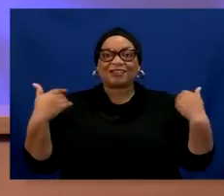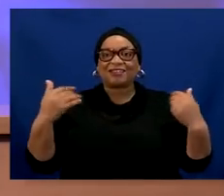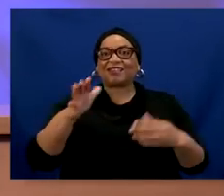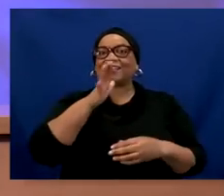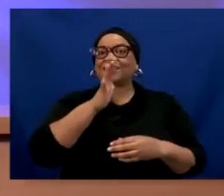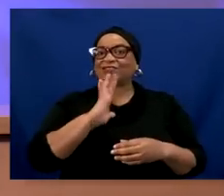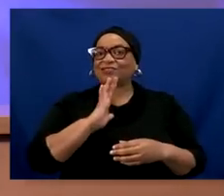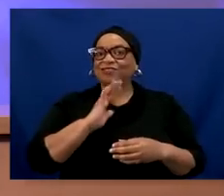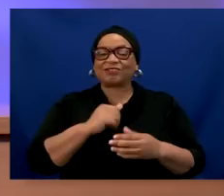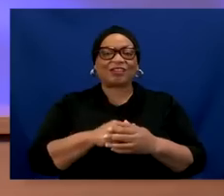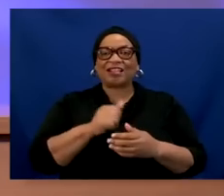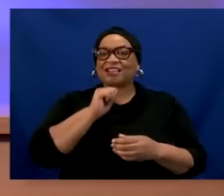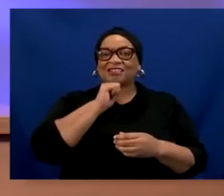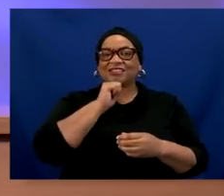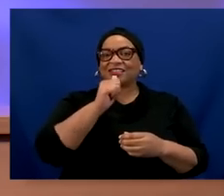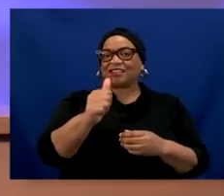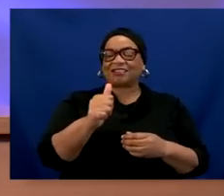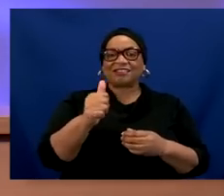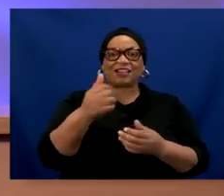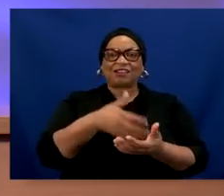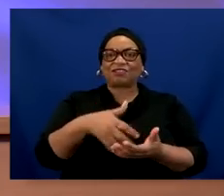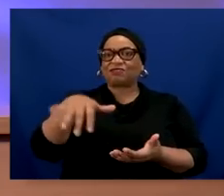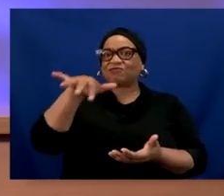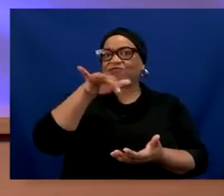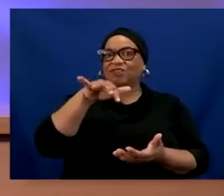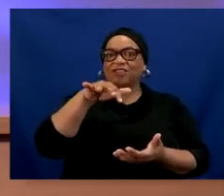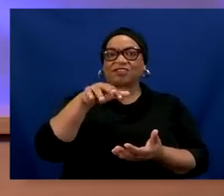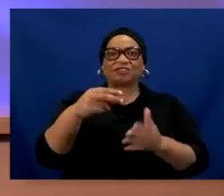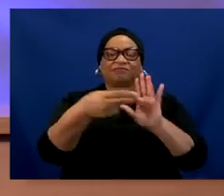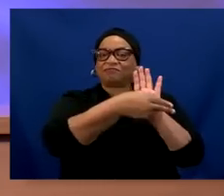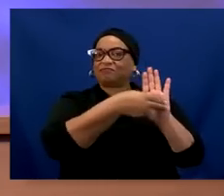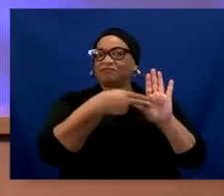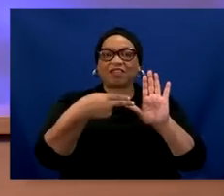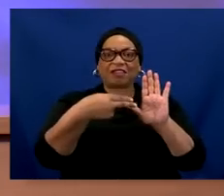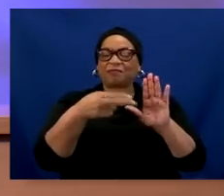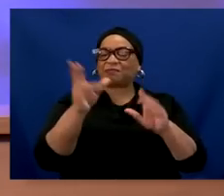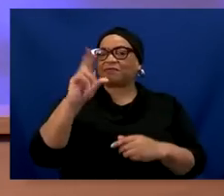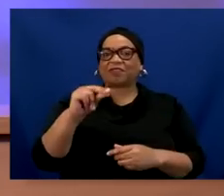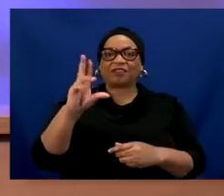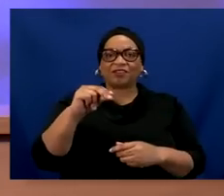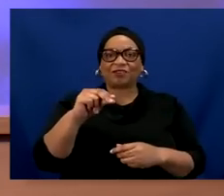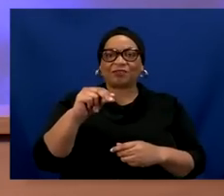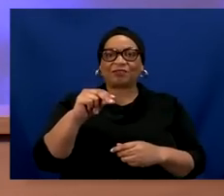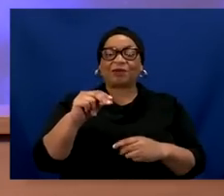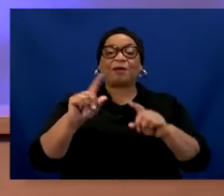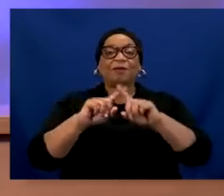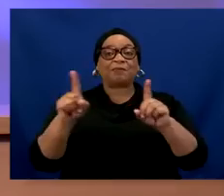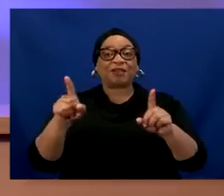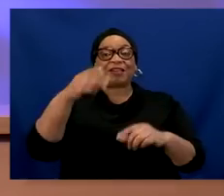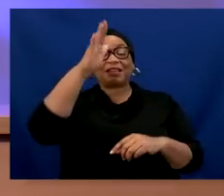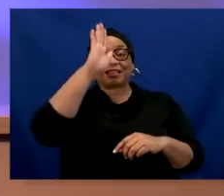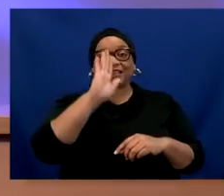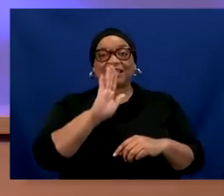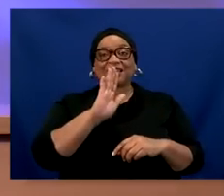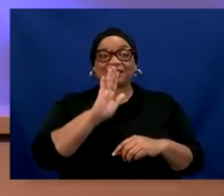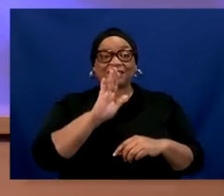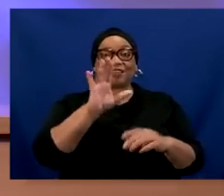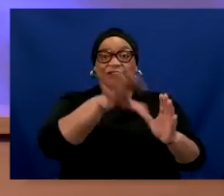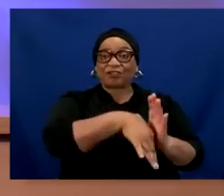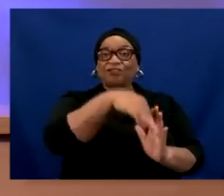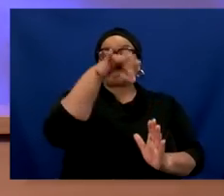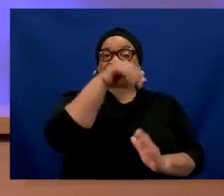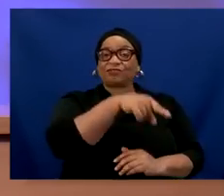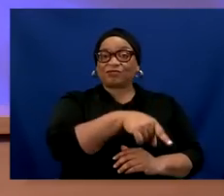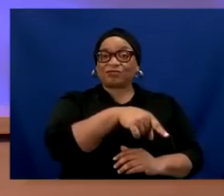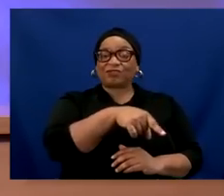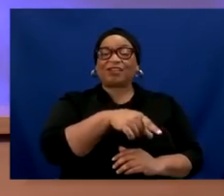She's of no nobility, but God speaks to her, and he says to her, hey, you are highly favored. The